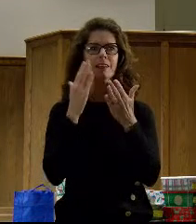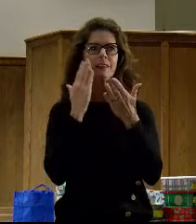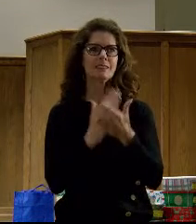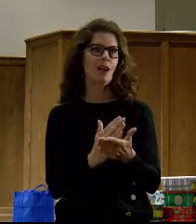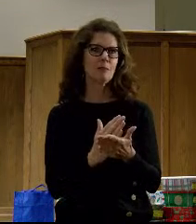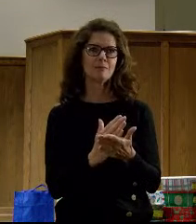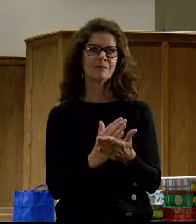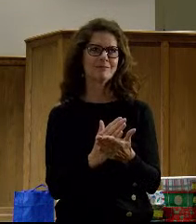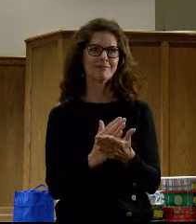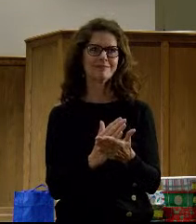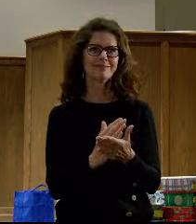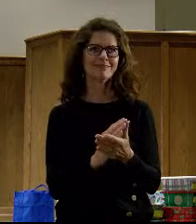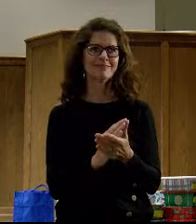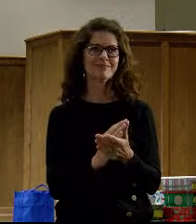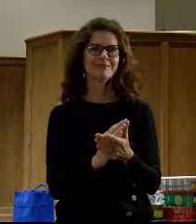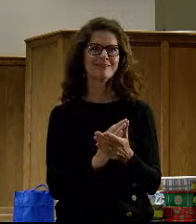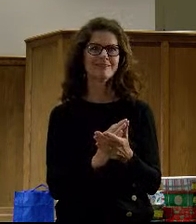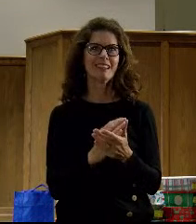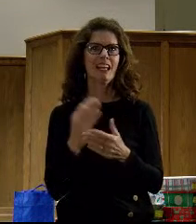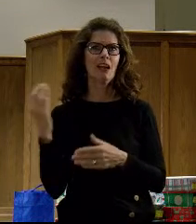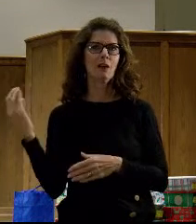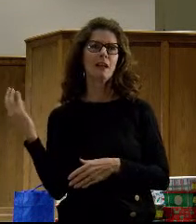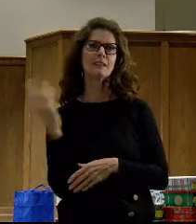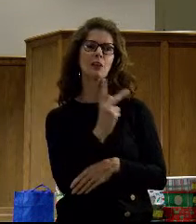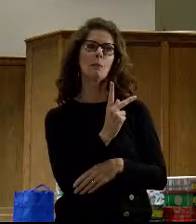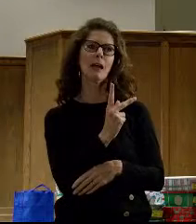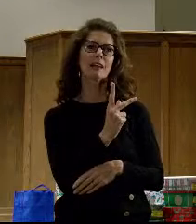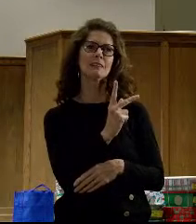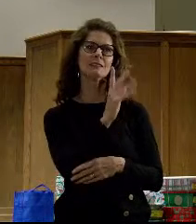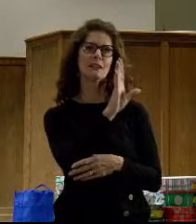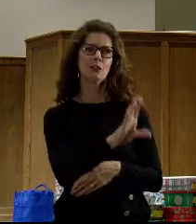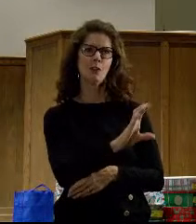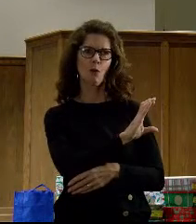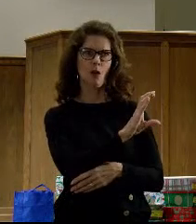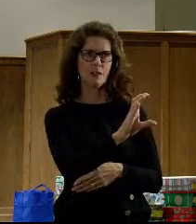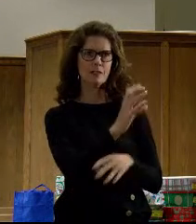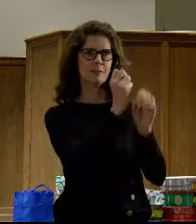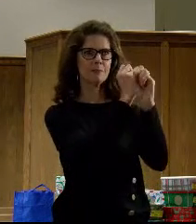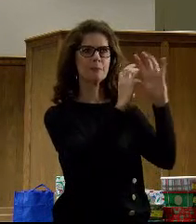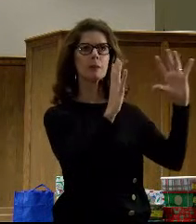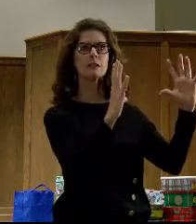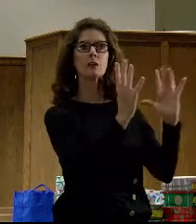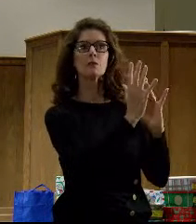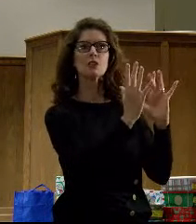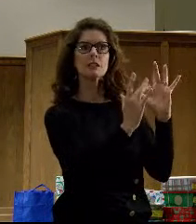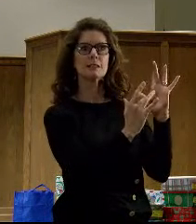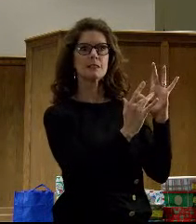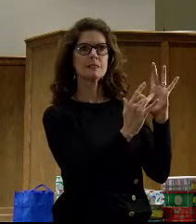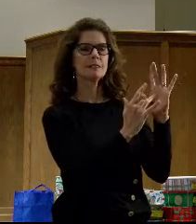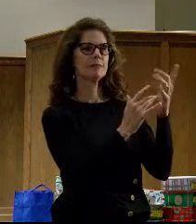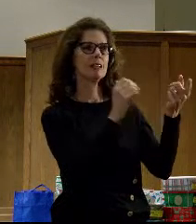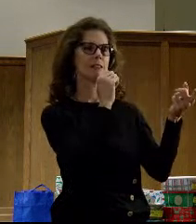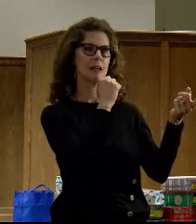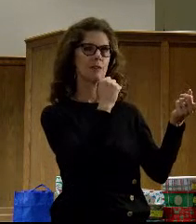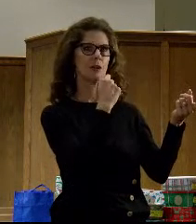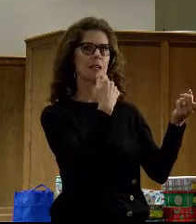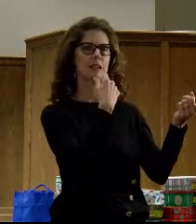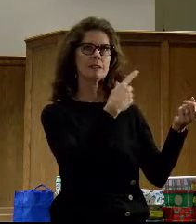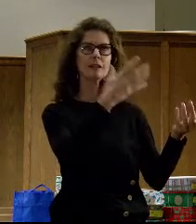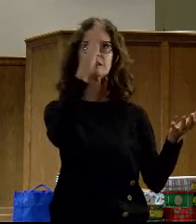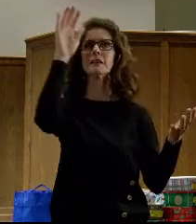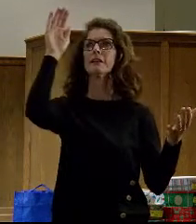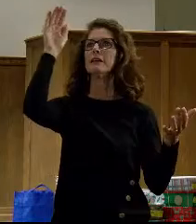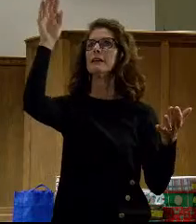want you just to go back to the scene of Jesus. He's suffering, and he says, Father, forgive them what they do.